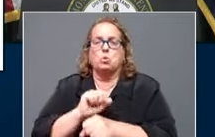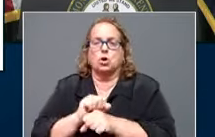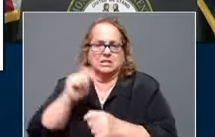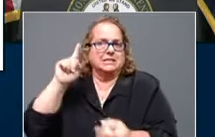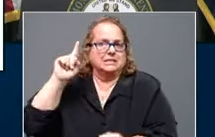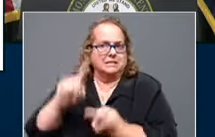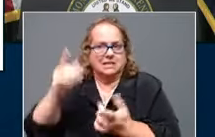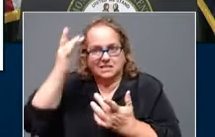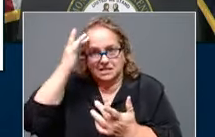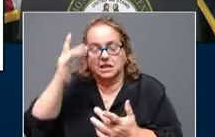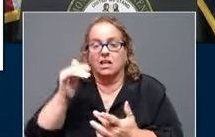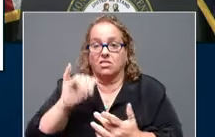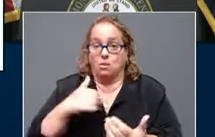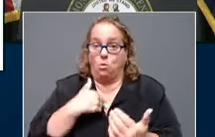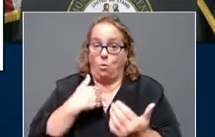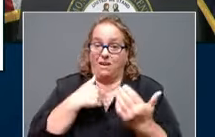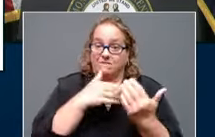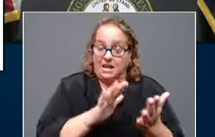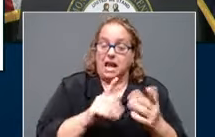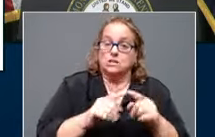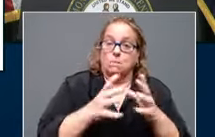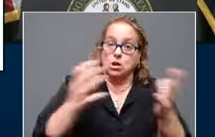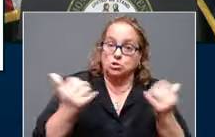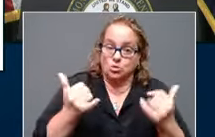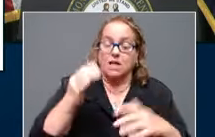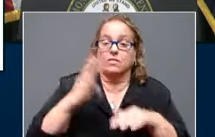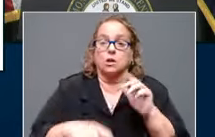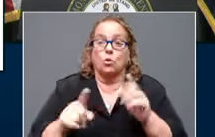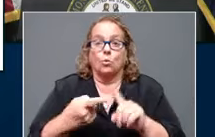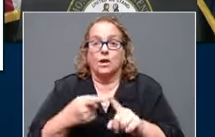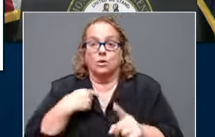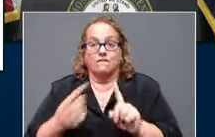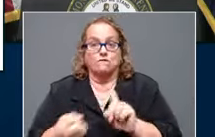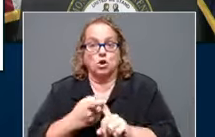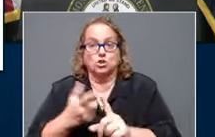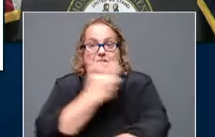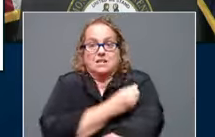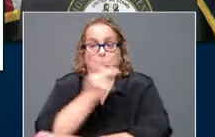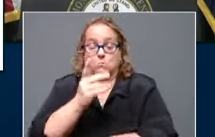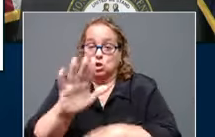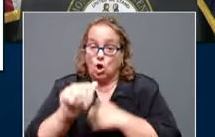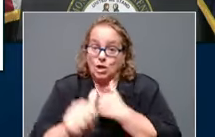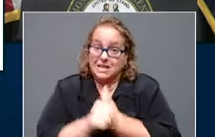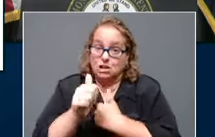see, 92.1% of all cases, unvaccinated individuals.